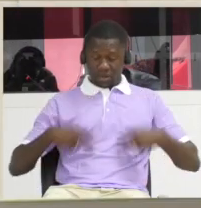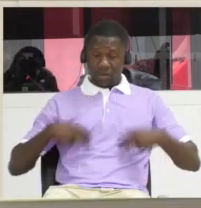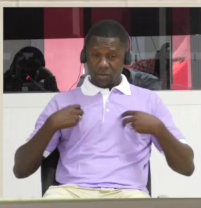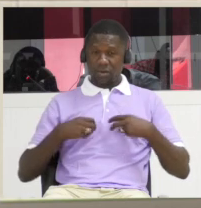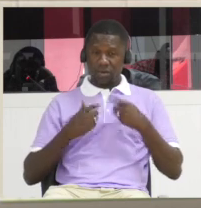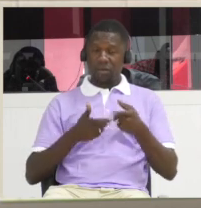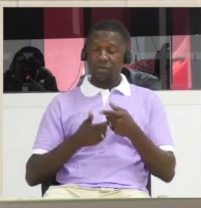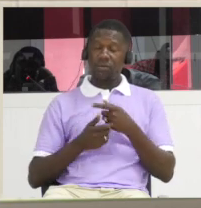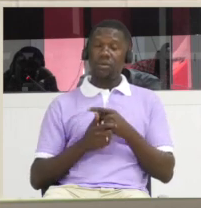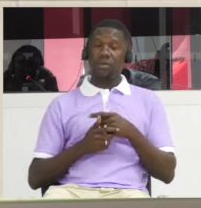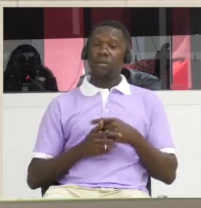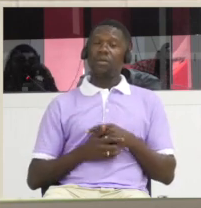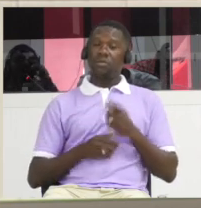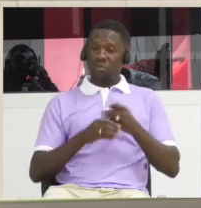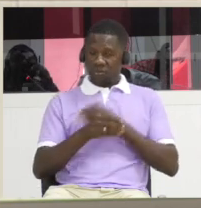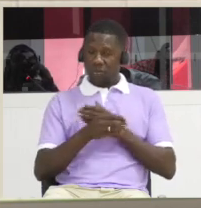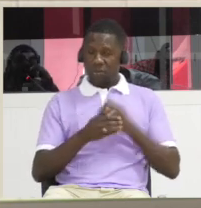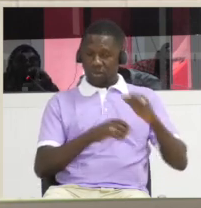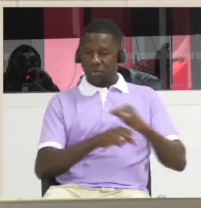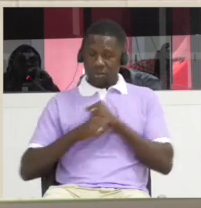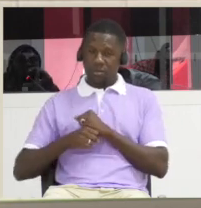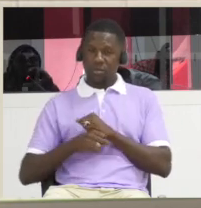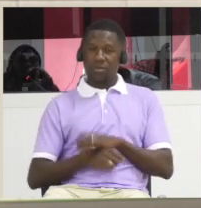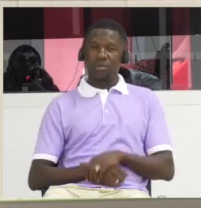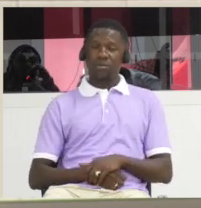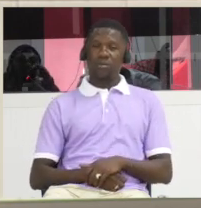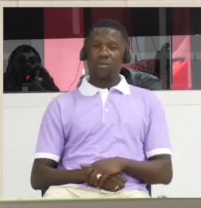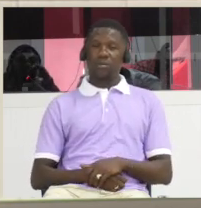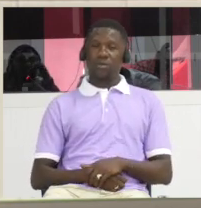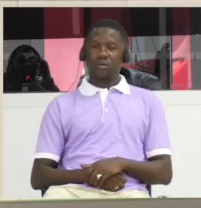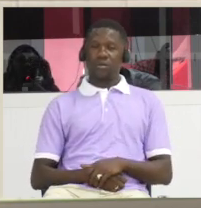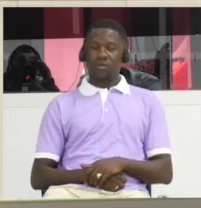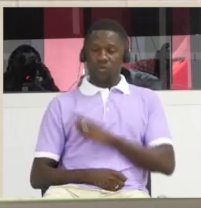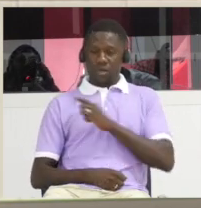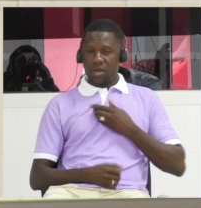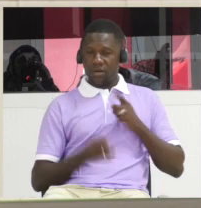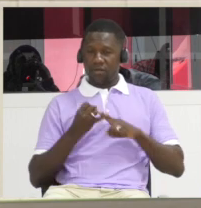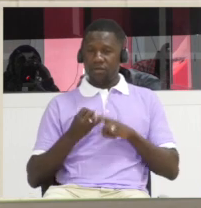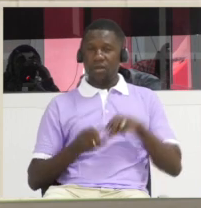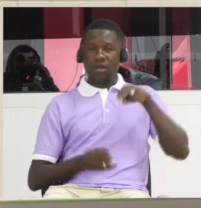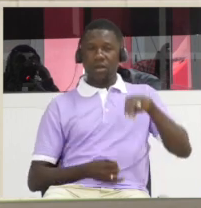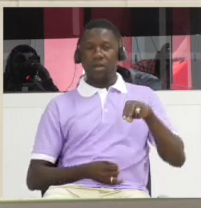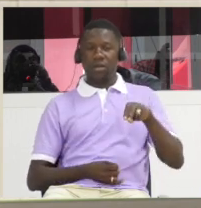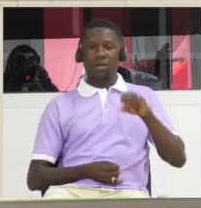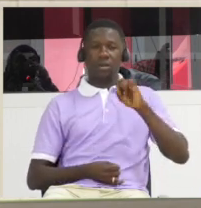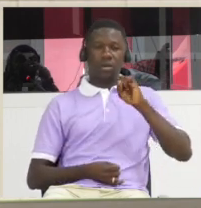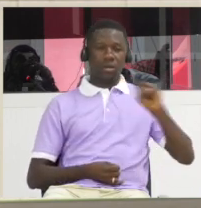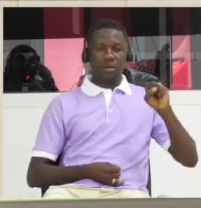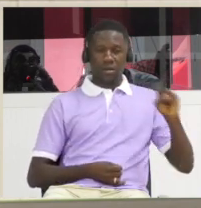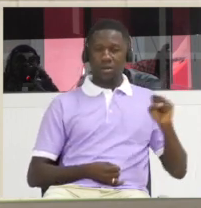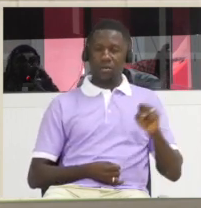Well, we had the National Security Service, NSS, I think, which